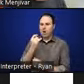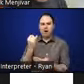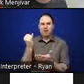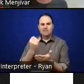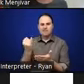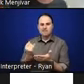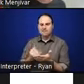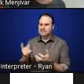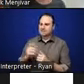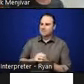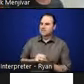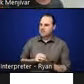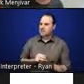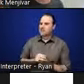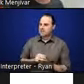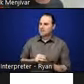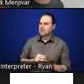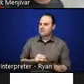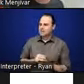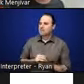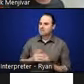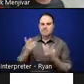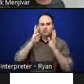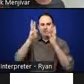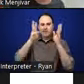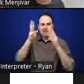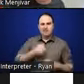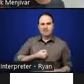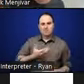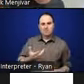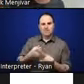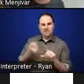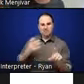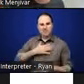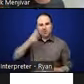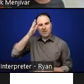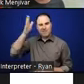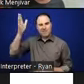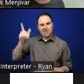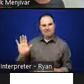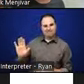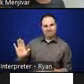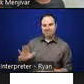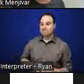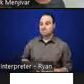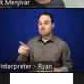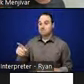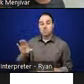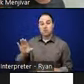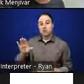right. In this way of the, of creative expression from his side. When my grandfather finally passed,